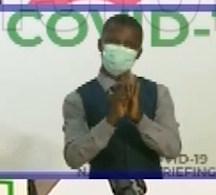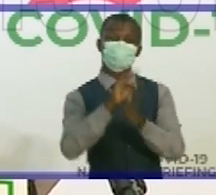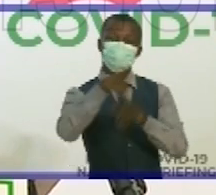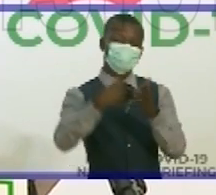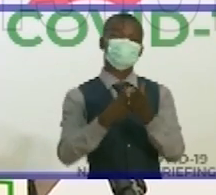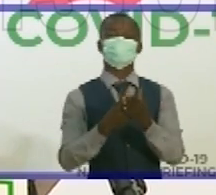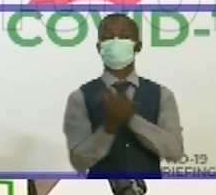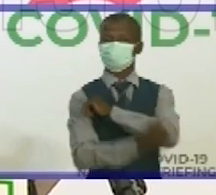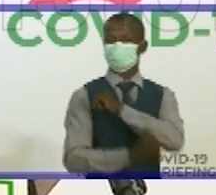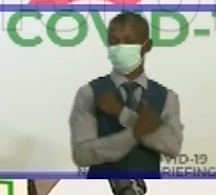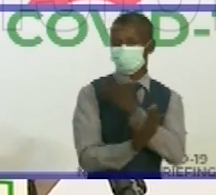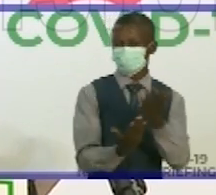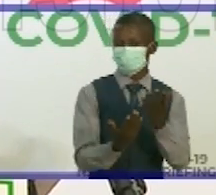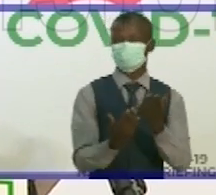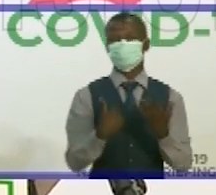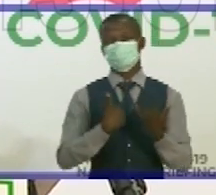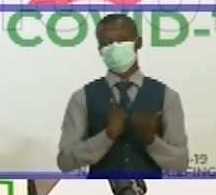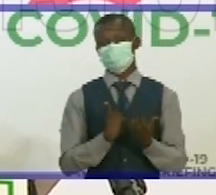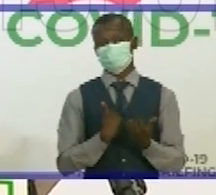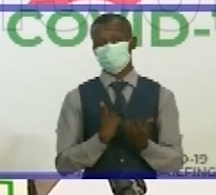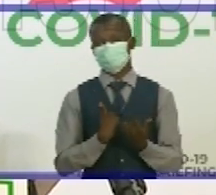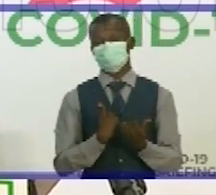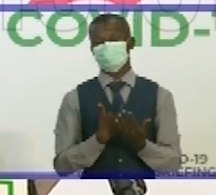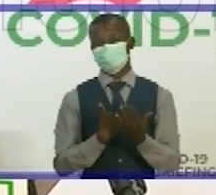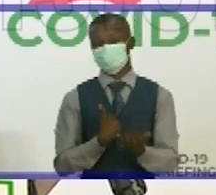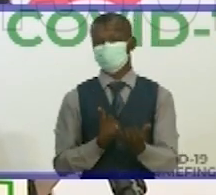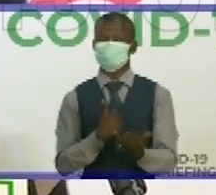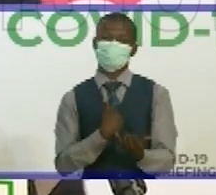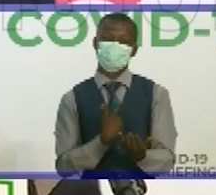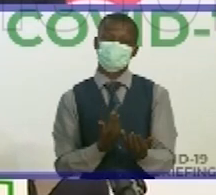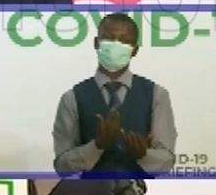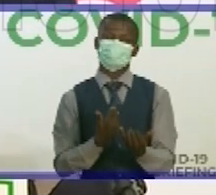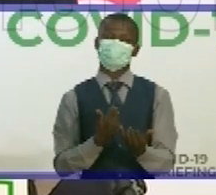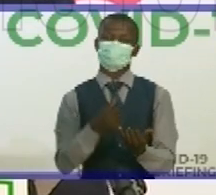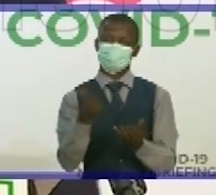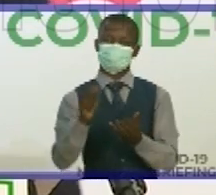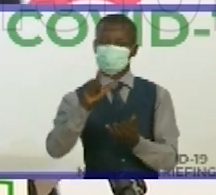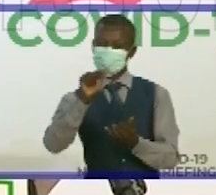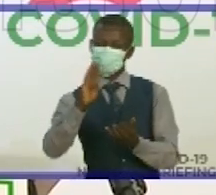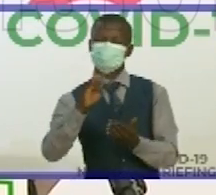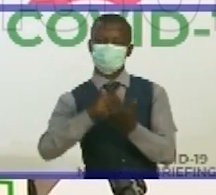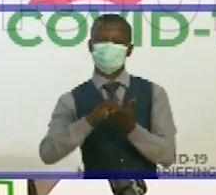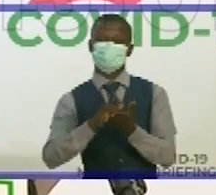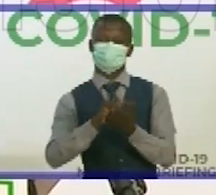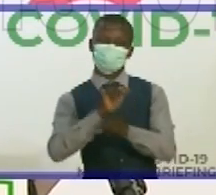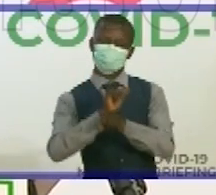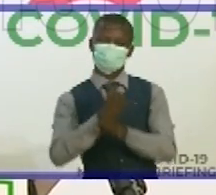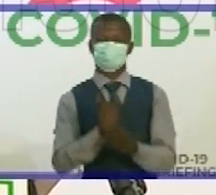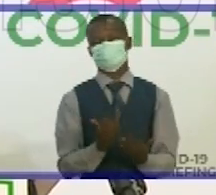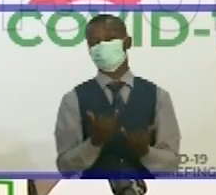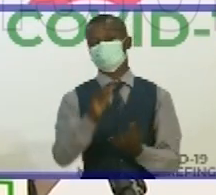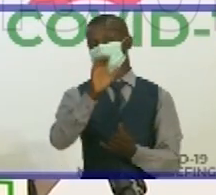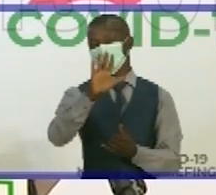and we have the rest gene expert labs activated. So 59